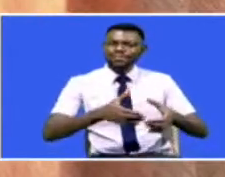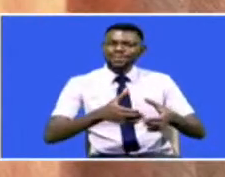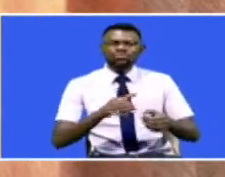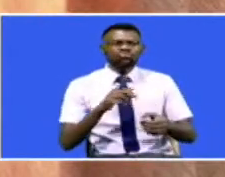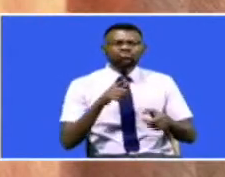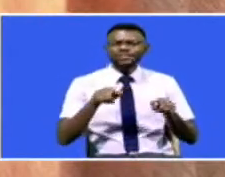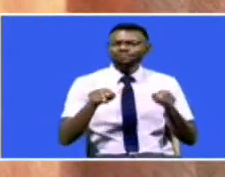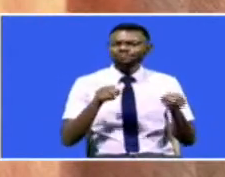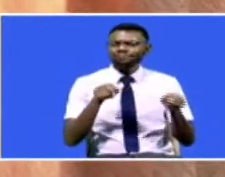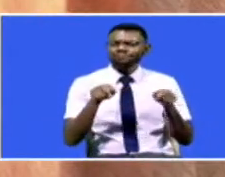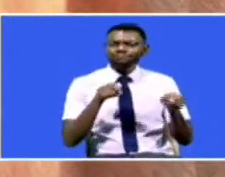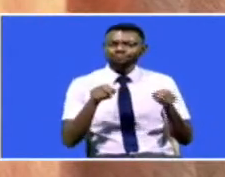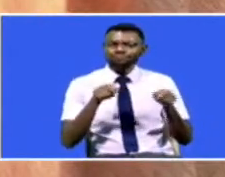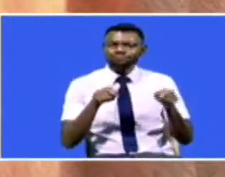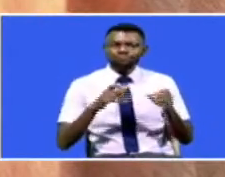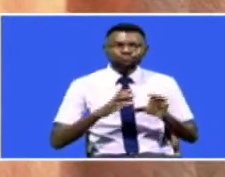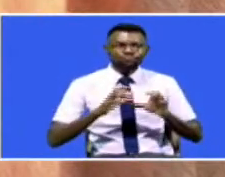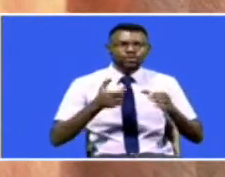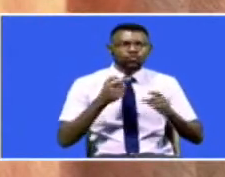company since